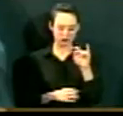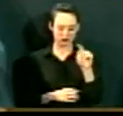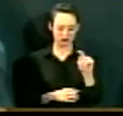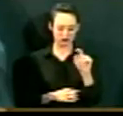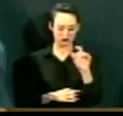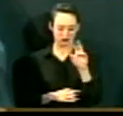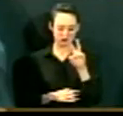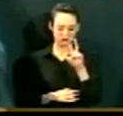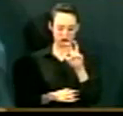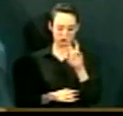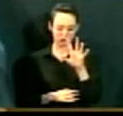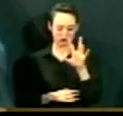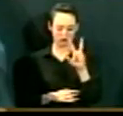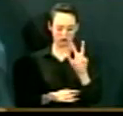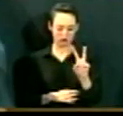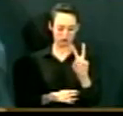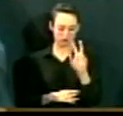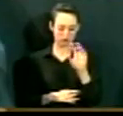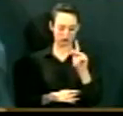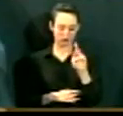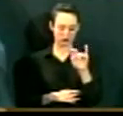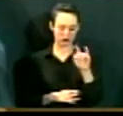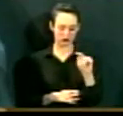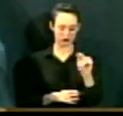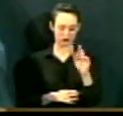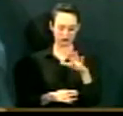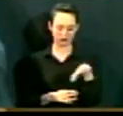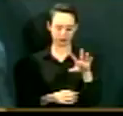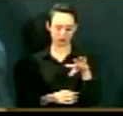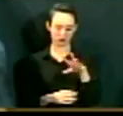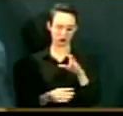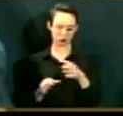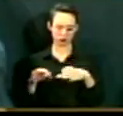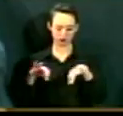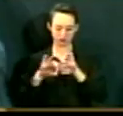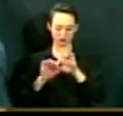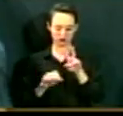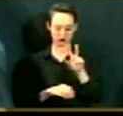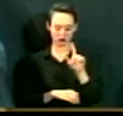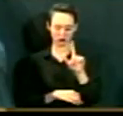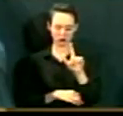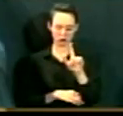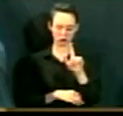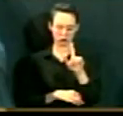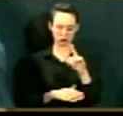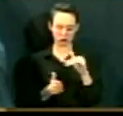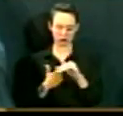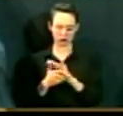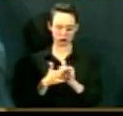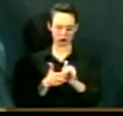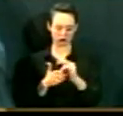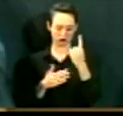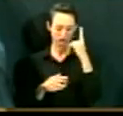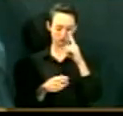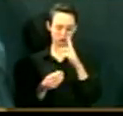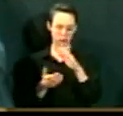Security Division. Motion by Ms. Roundtree, seconded by Mr. Norman. Any discussion on this? All in